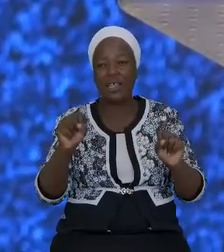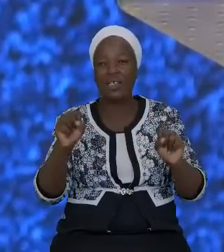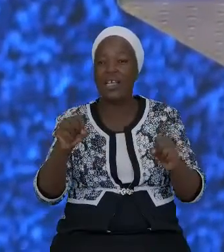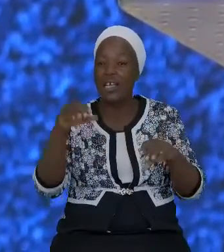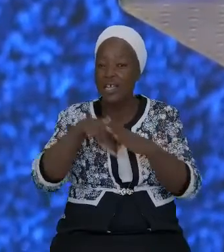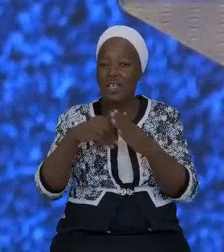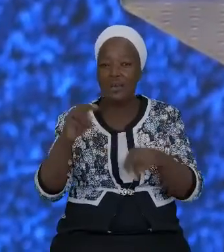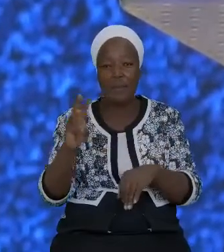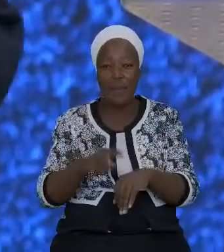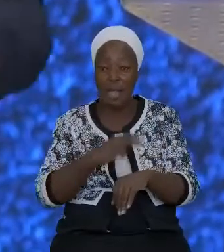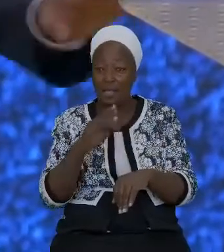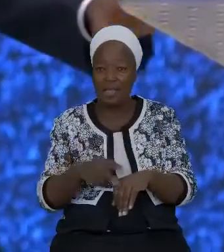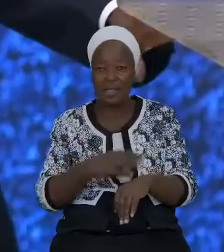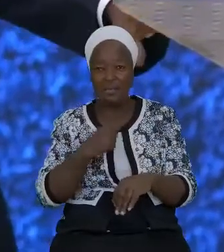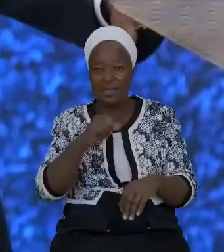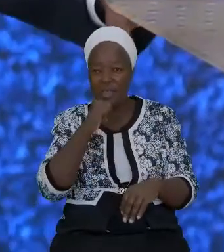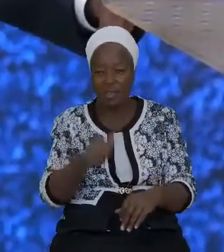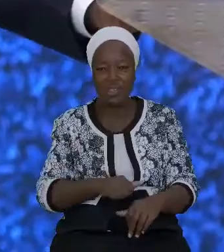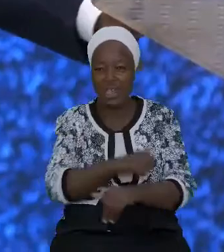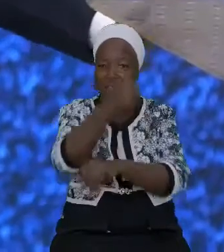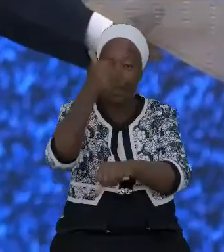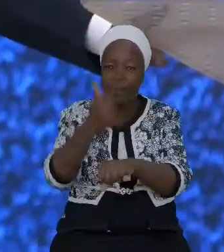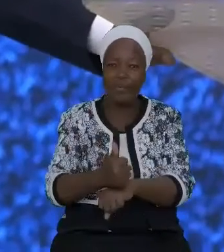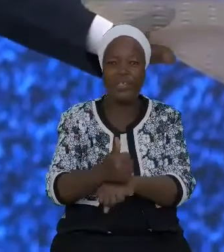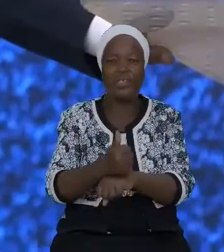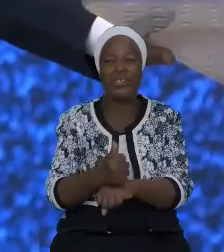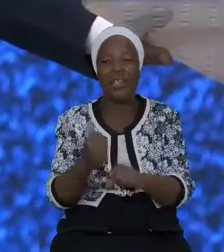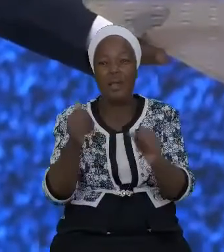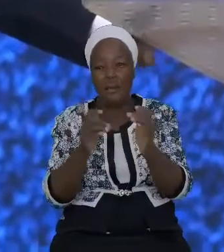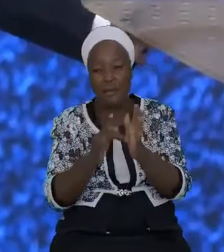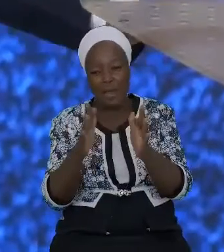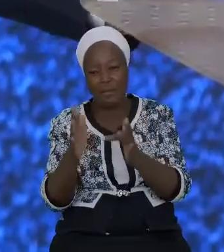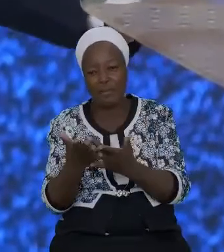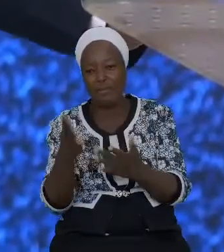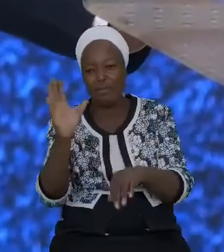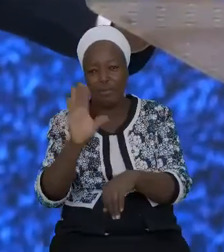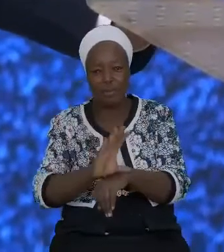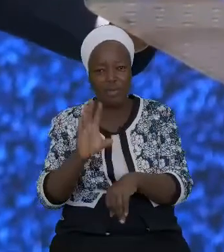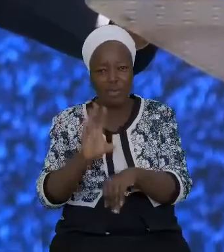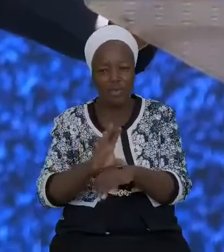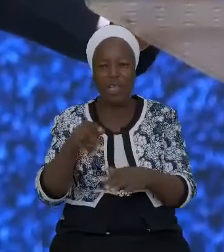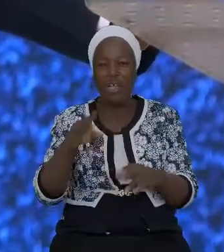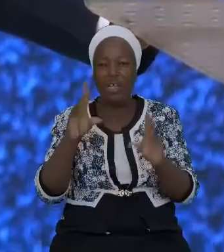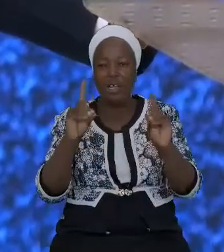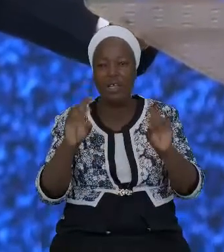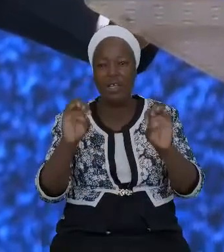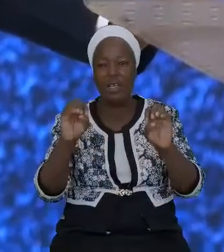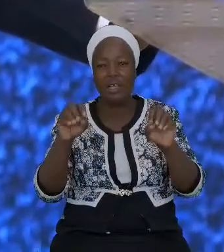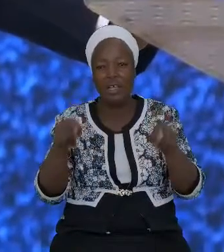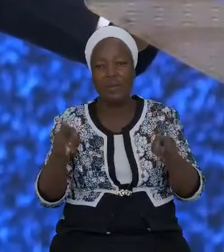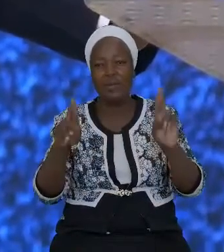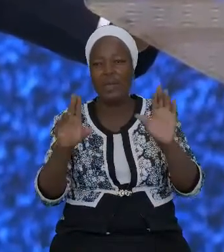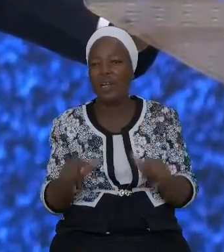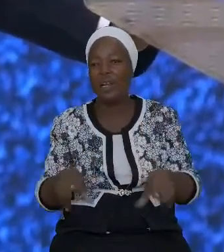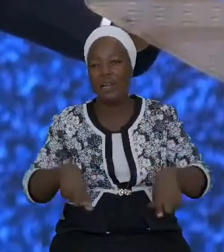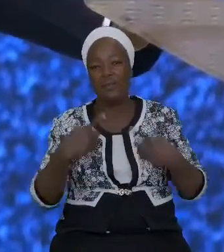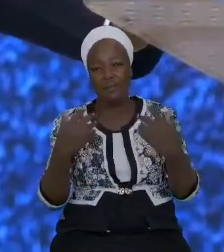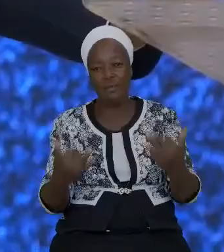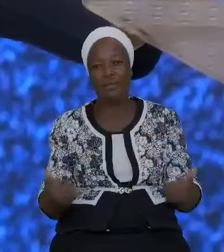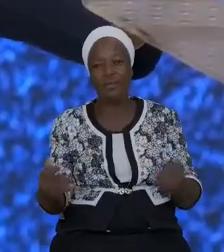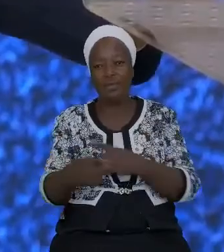Bible Church. Go back again. Bewitch me in front of